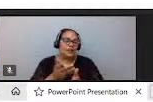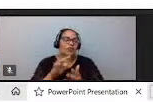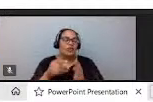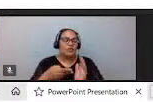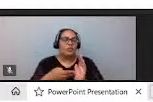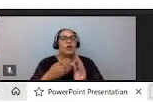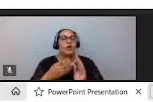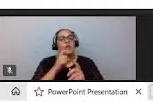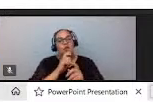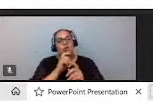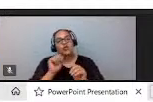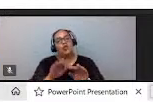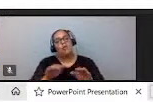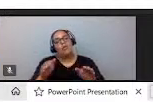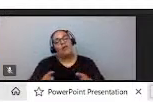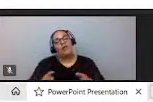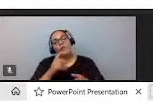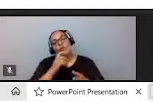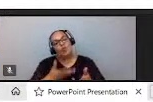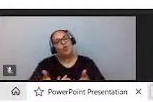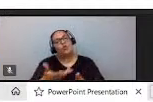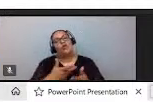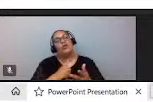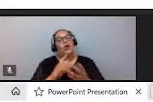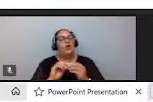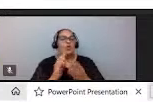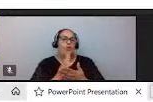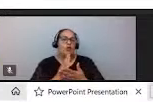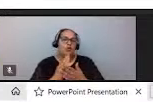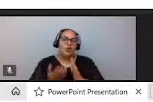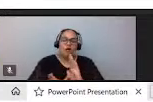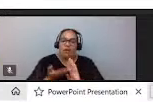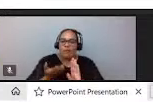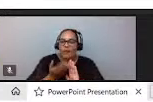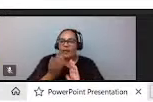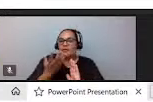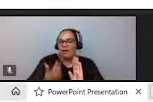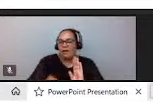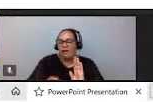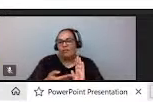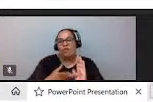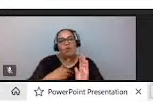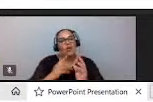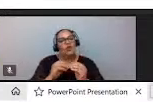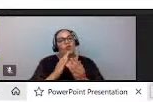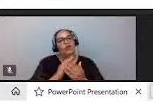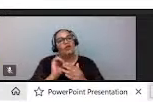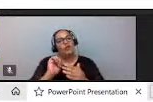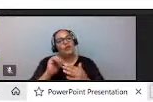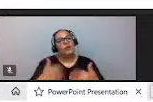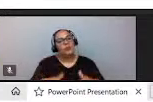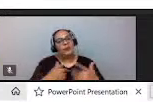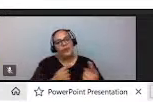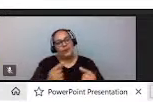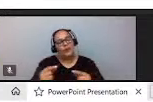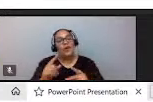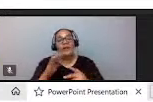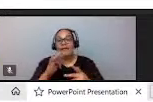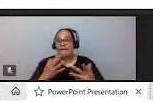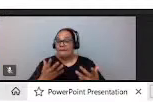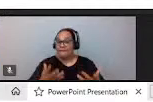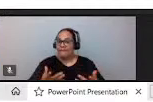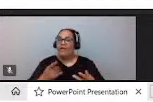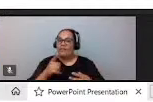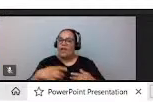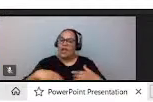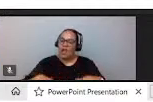utilized that platform is utilized to ensure uh updates there too to ensure the validity there too and if it is that